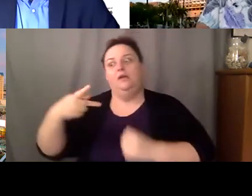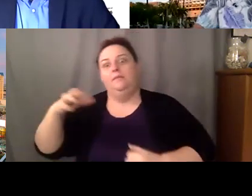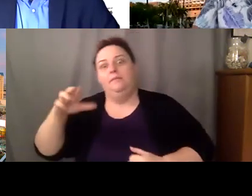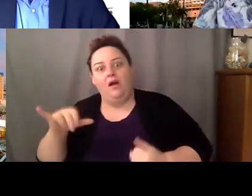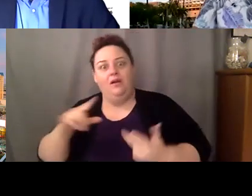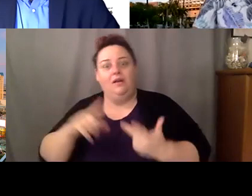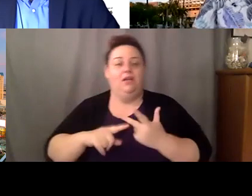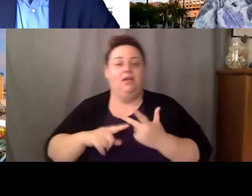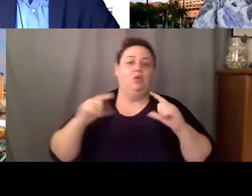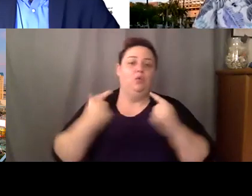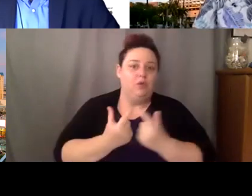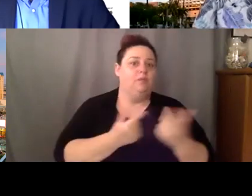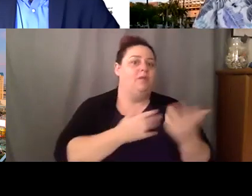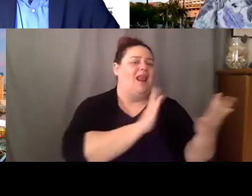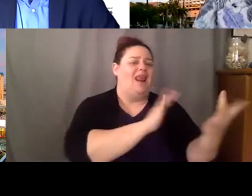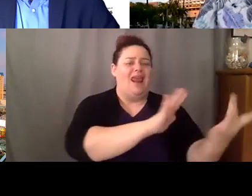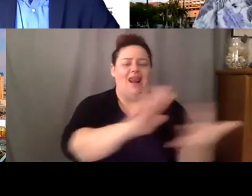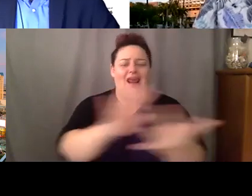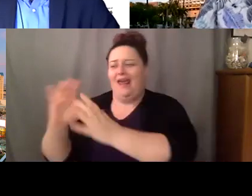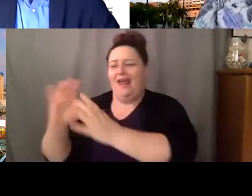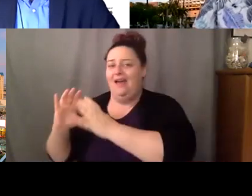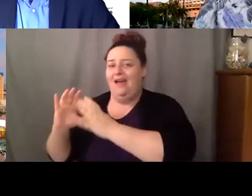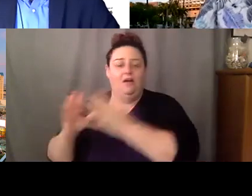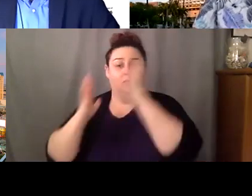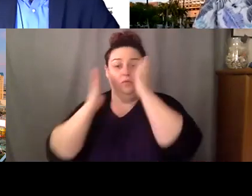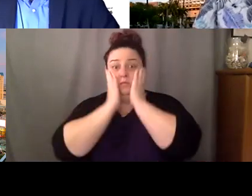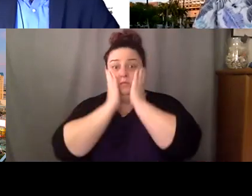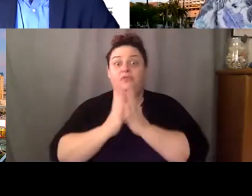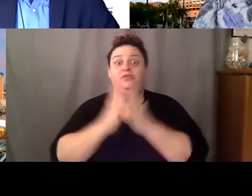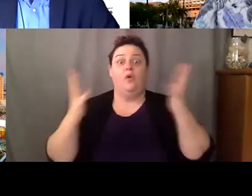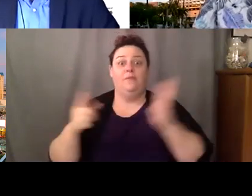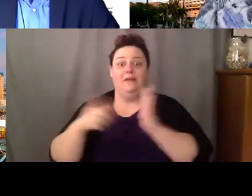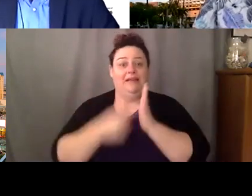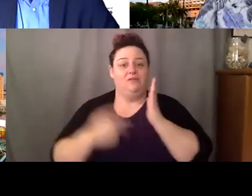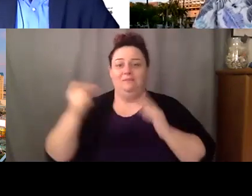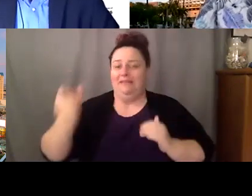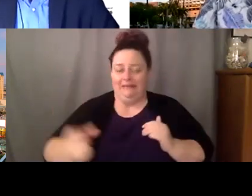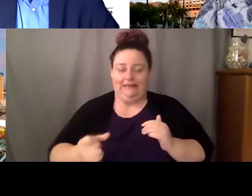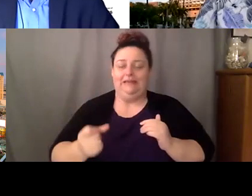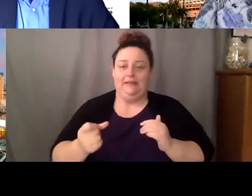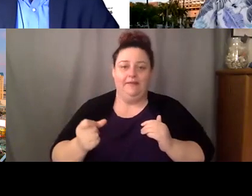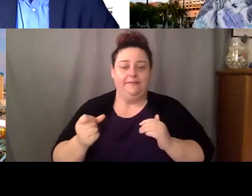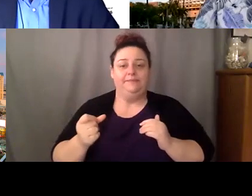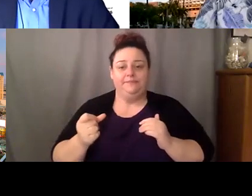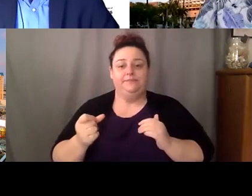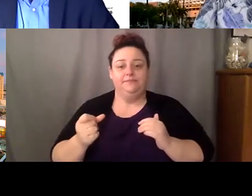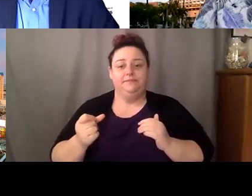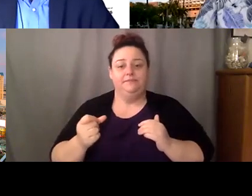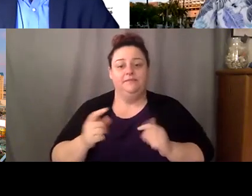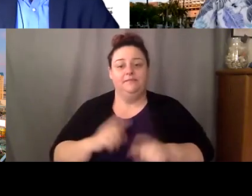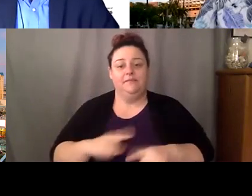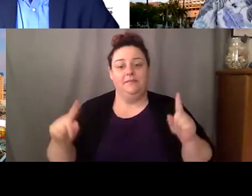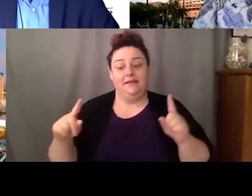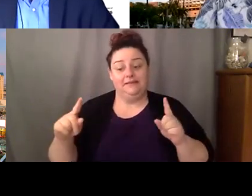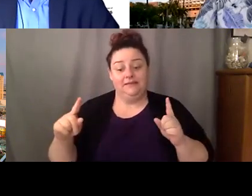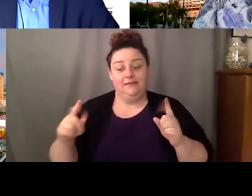the conversation about what was going on. And we had many cancel, you know, right away, citing force majeure. And then